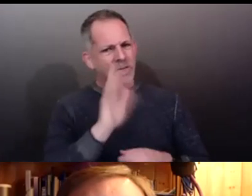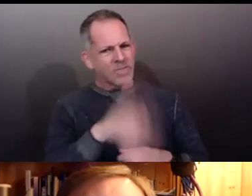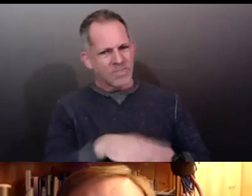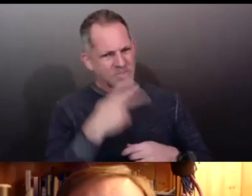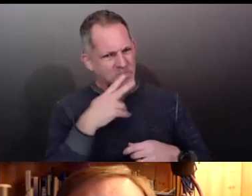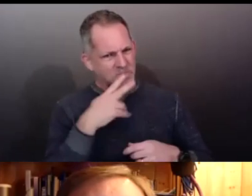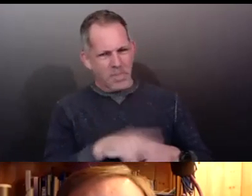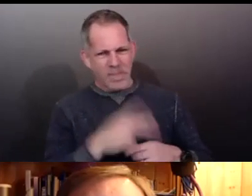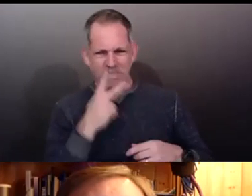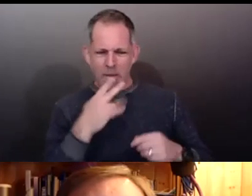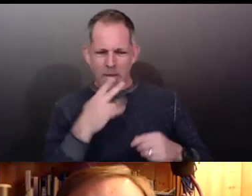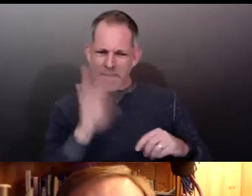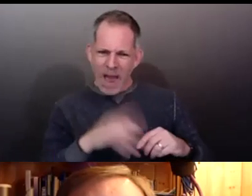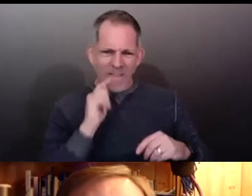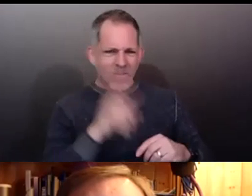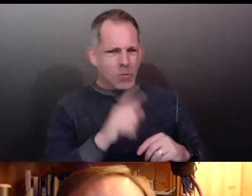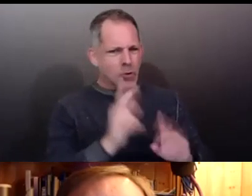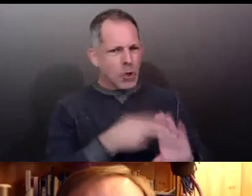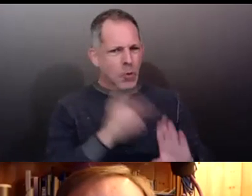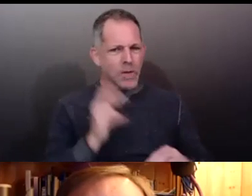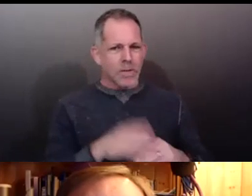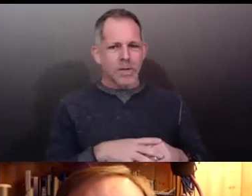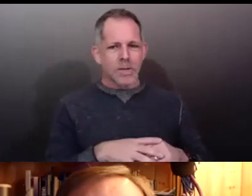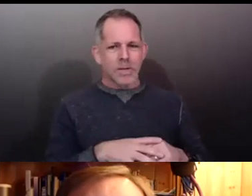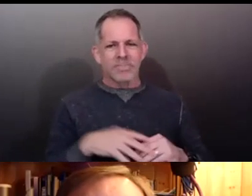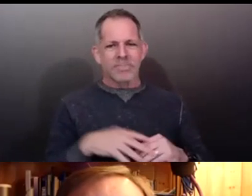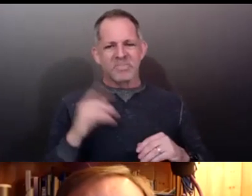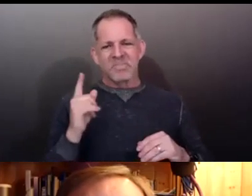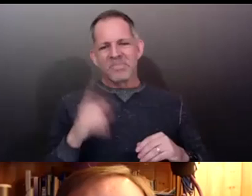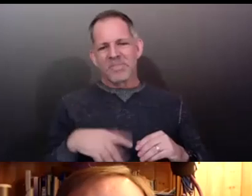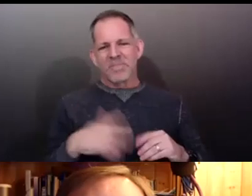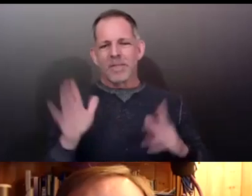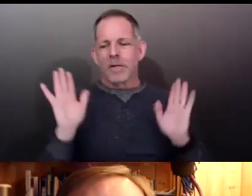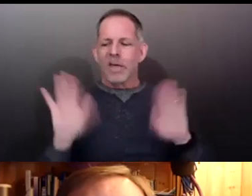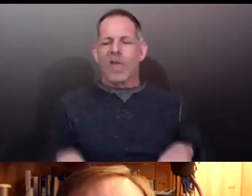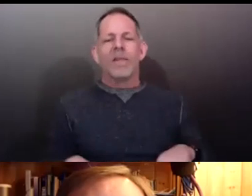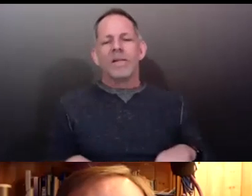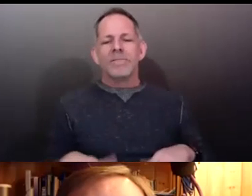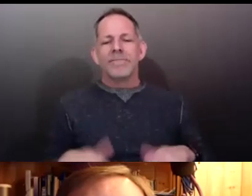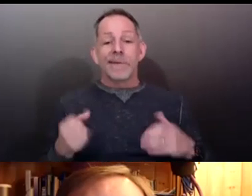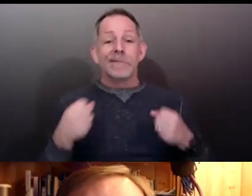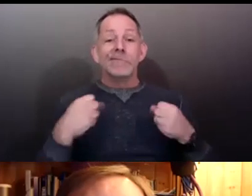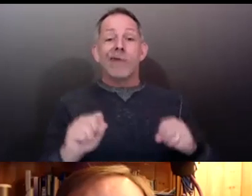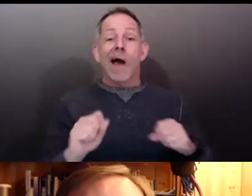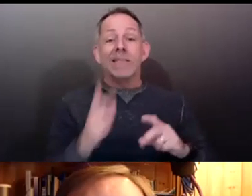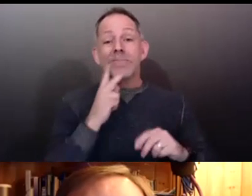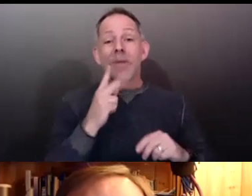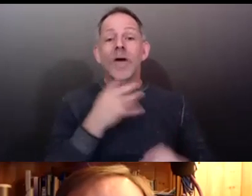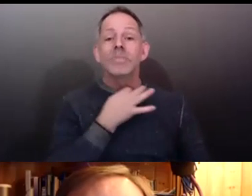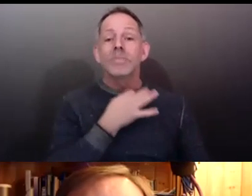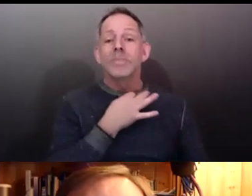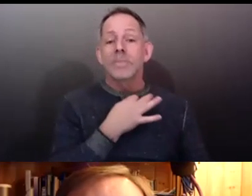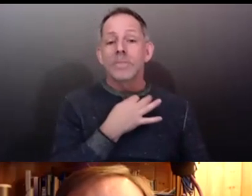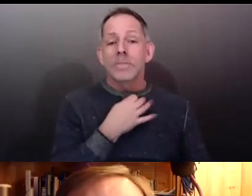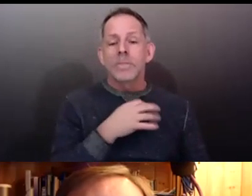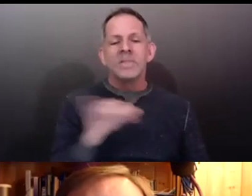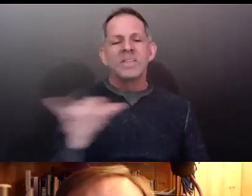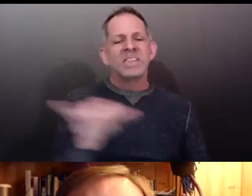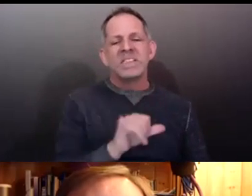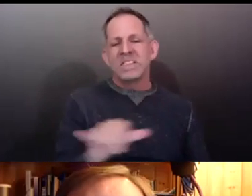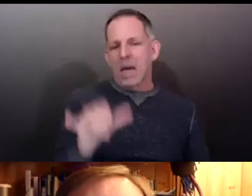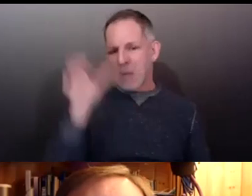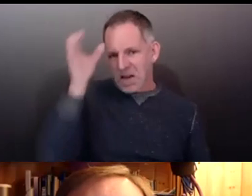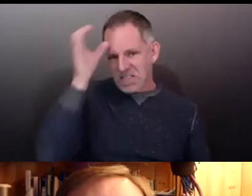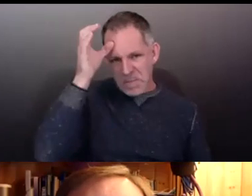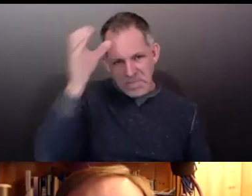people who hear that try it. And I think that likewise, if we can deliver similar messages and